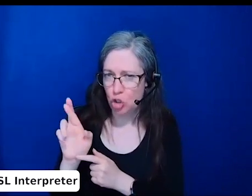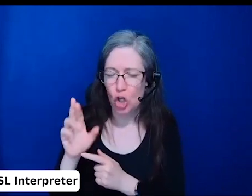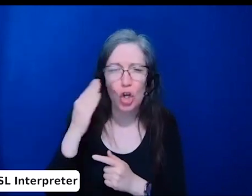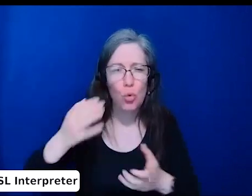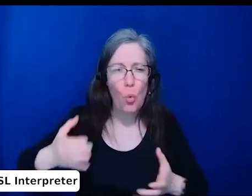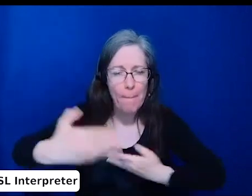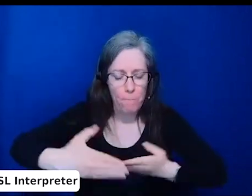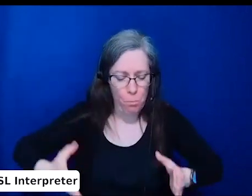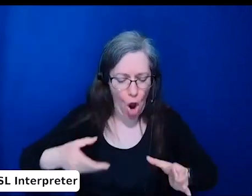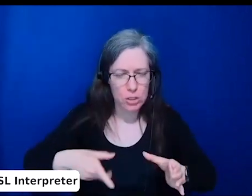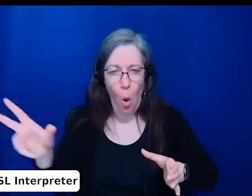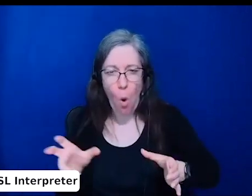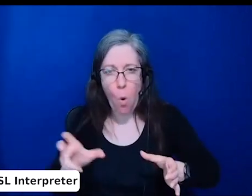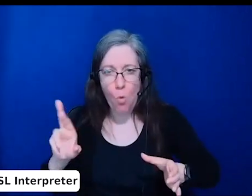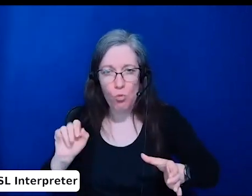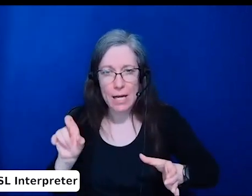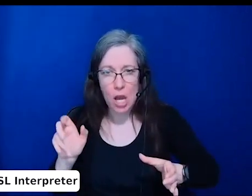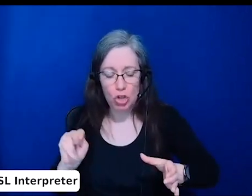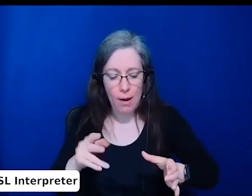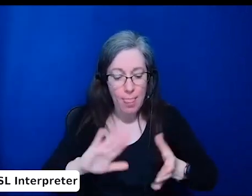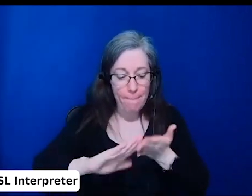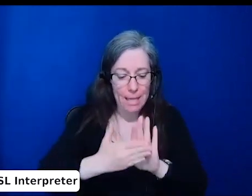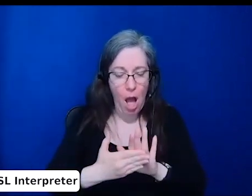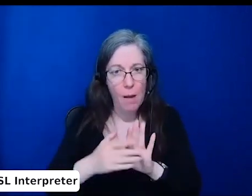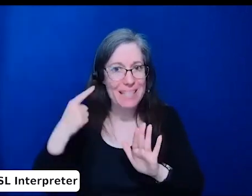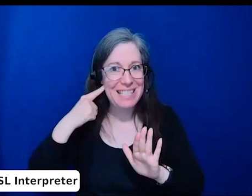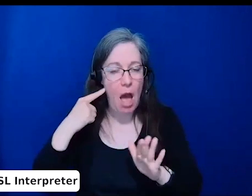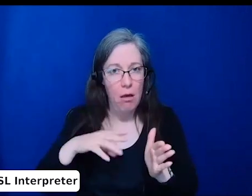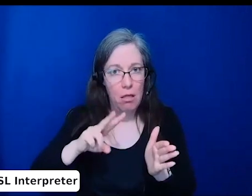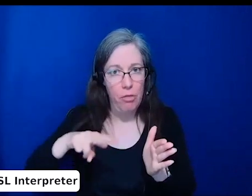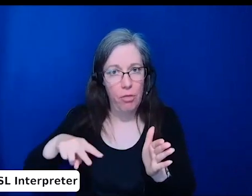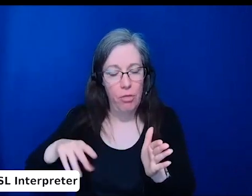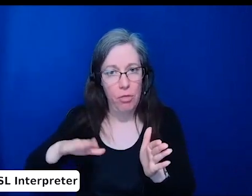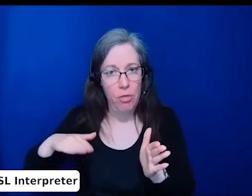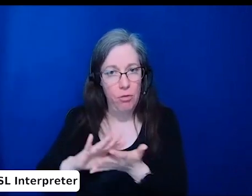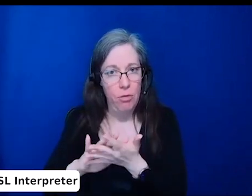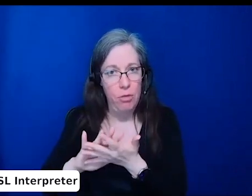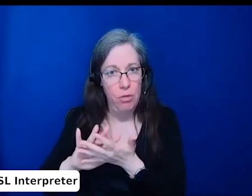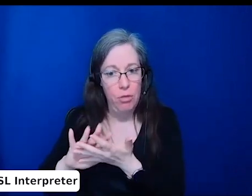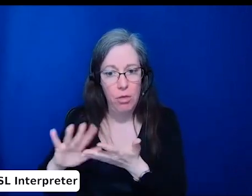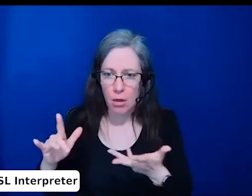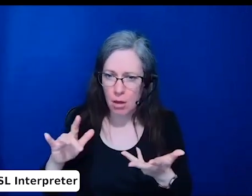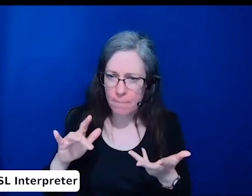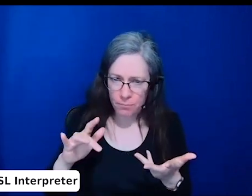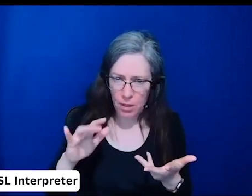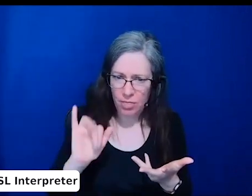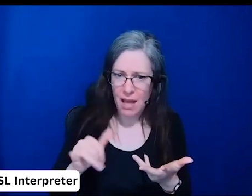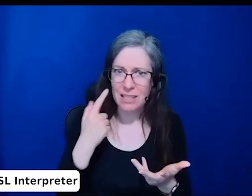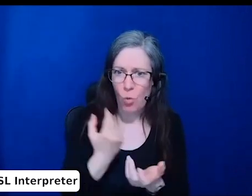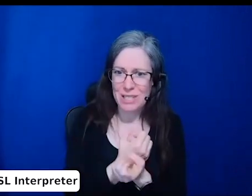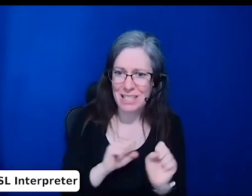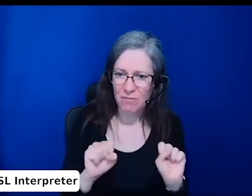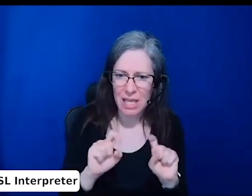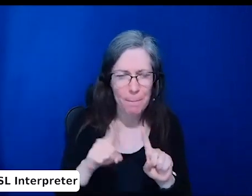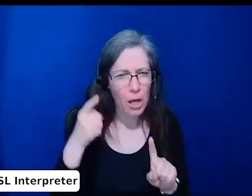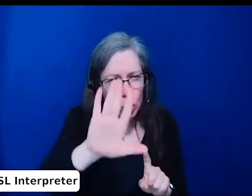which is invisible and communicated for safety reasons. In this research, what is the meaning of sound? Is